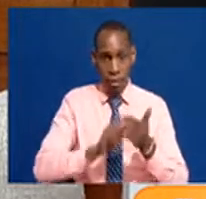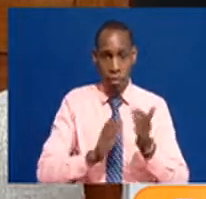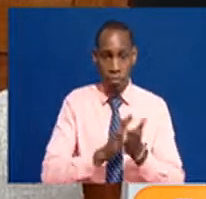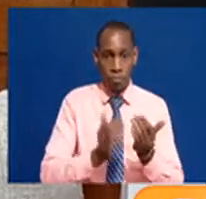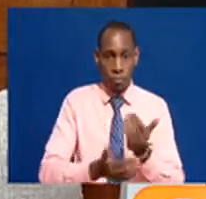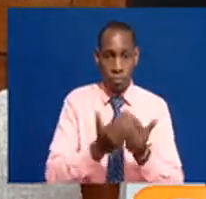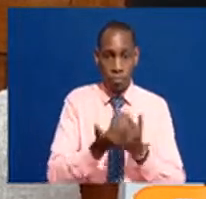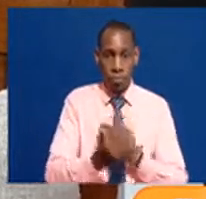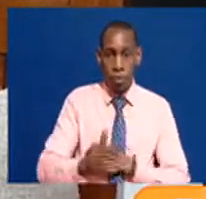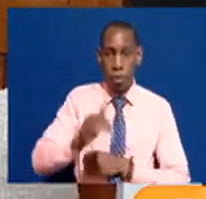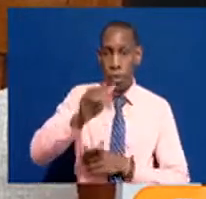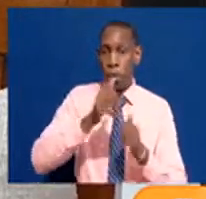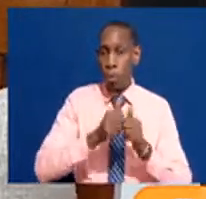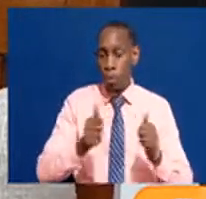well.